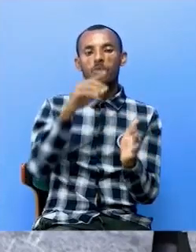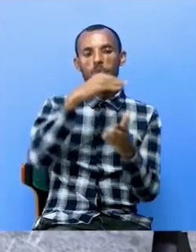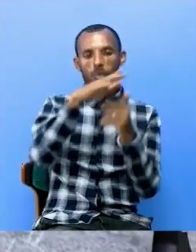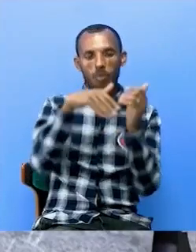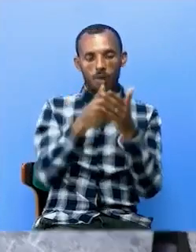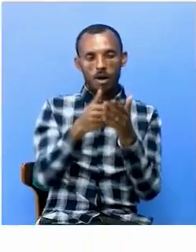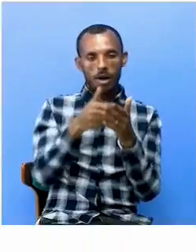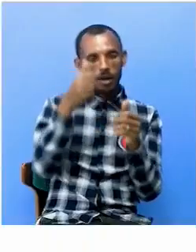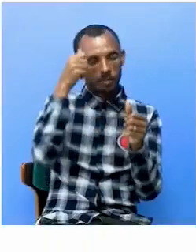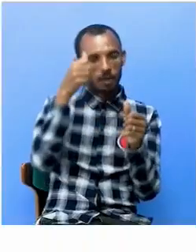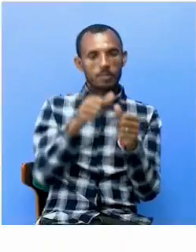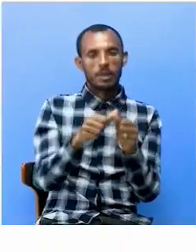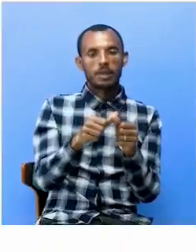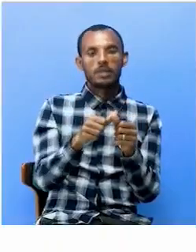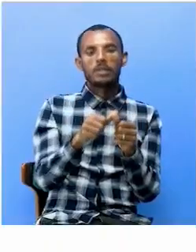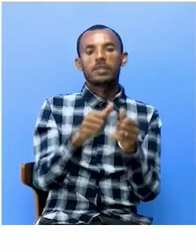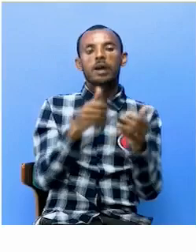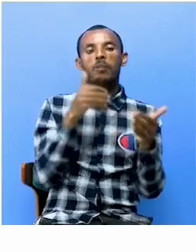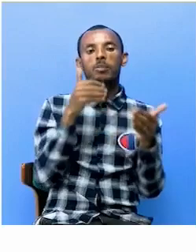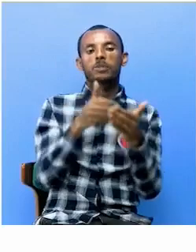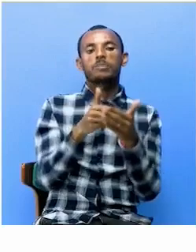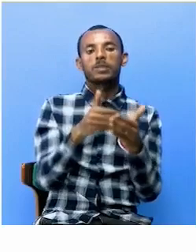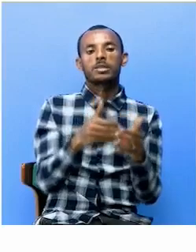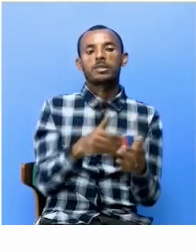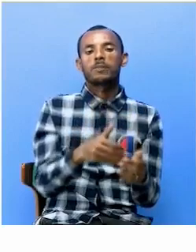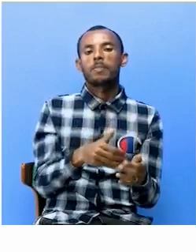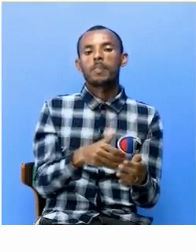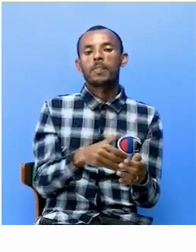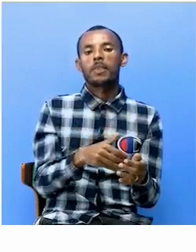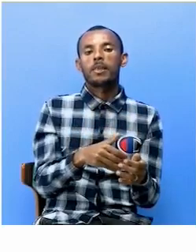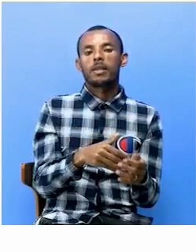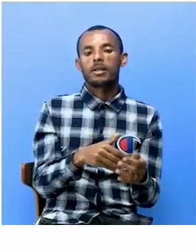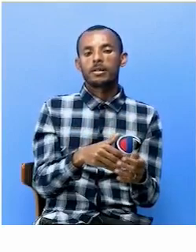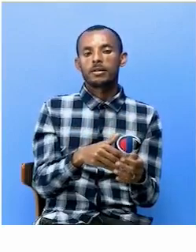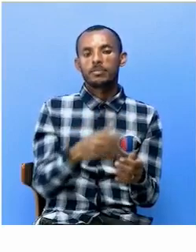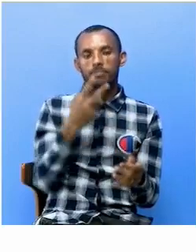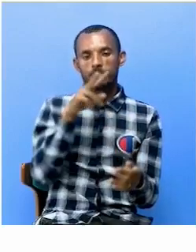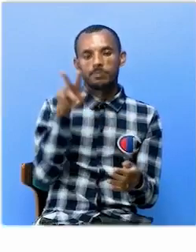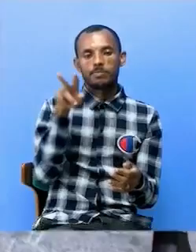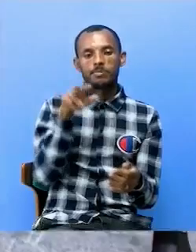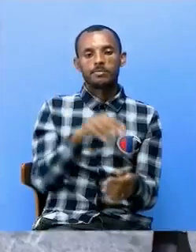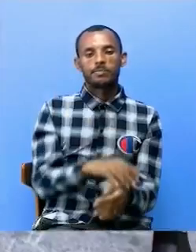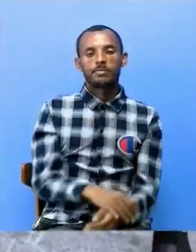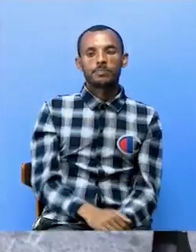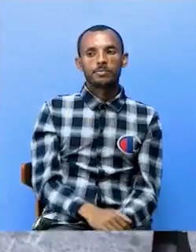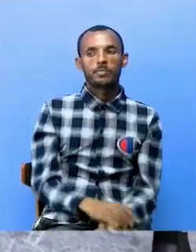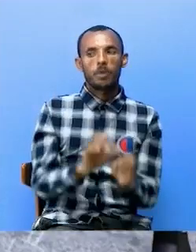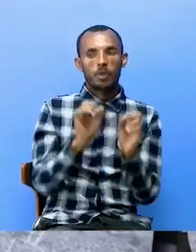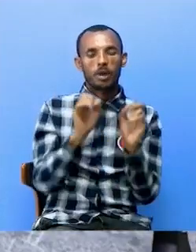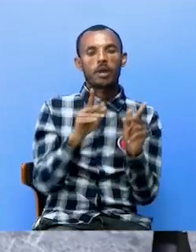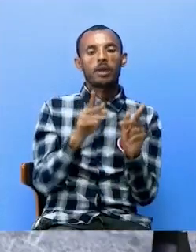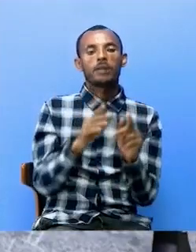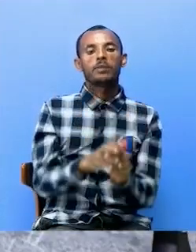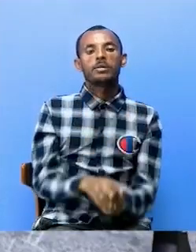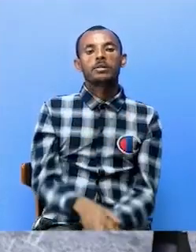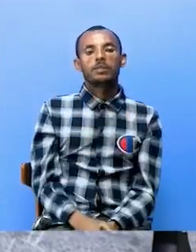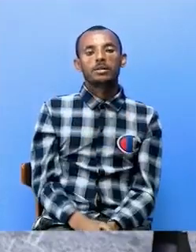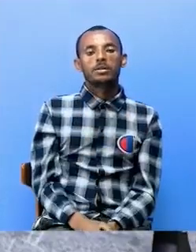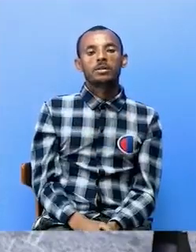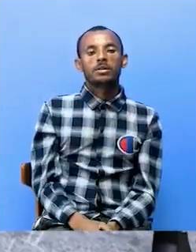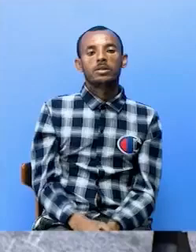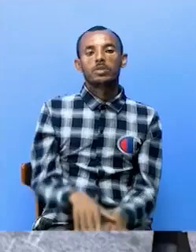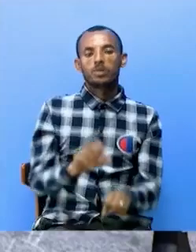symbol for approximation. This is equal, and this is approximate values, okay? So this